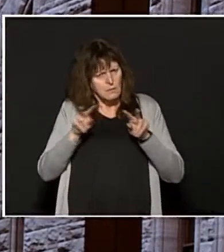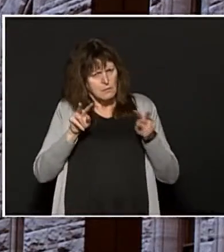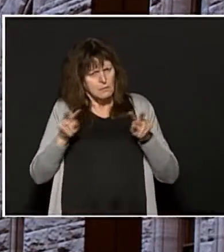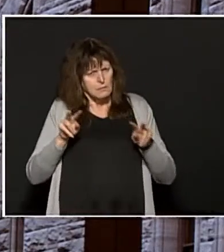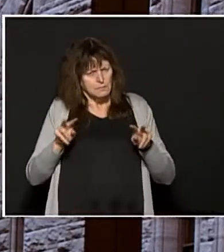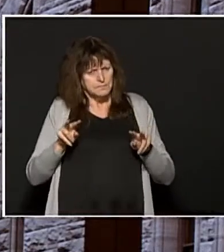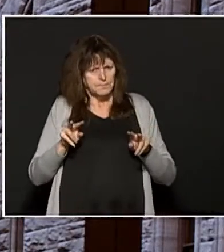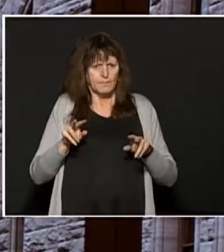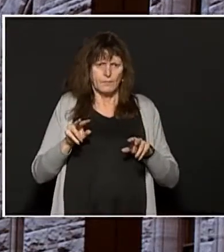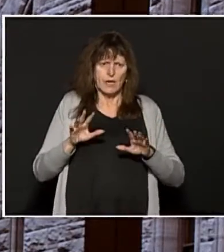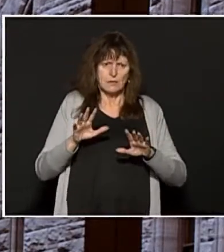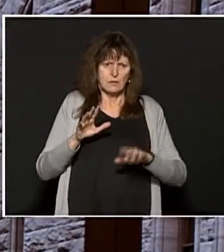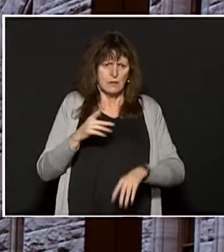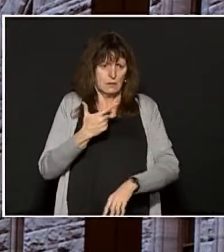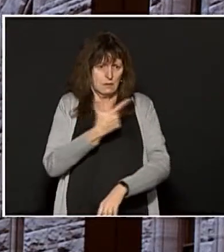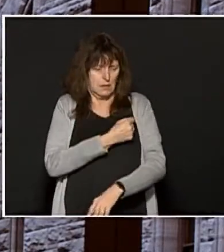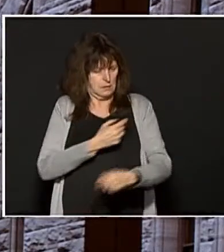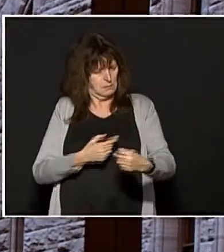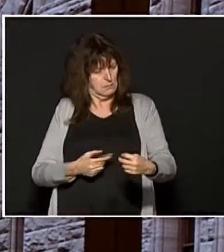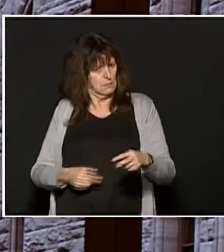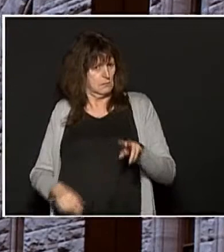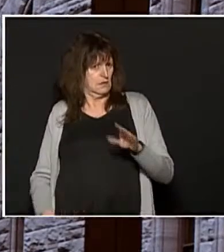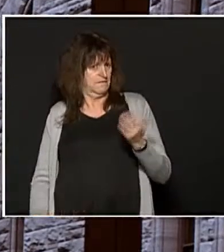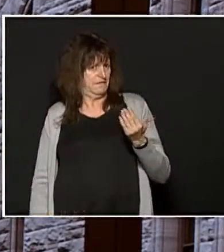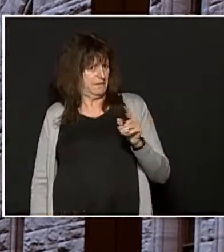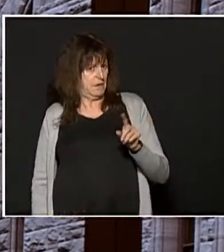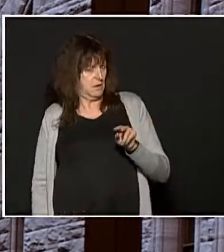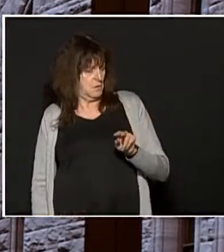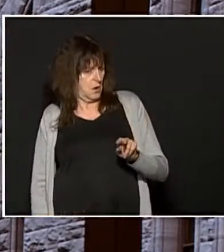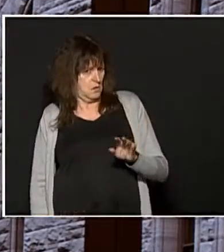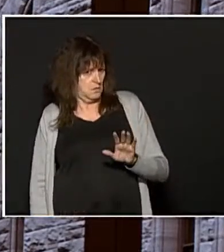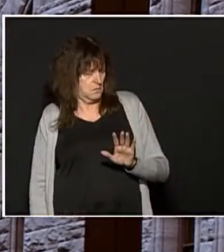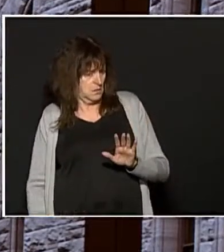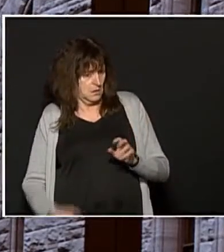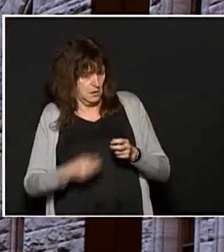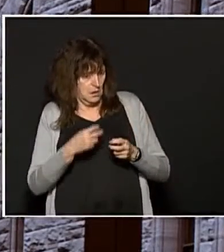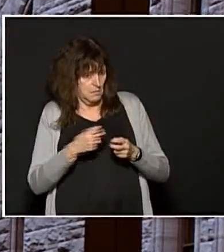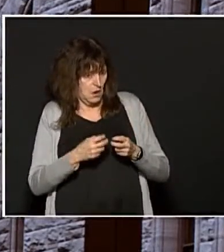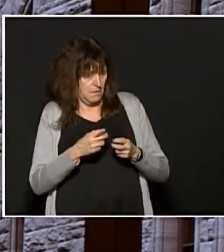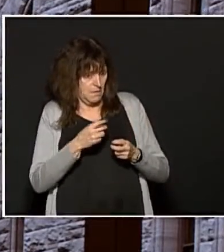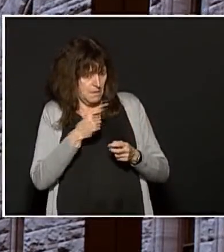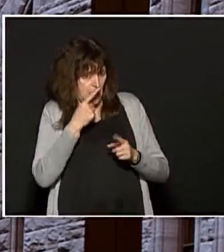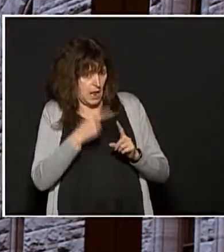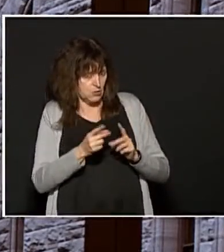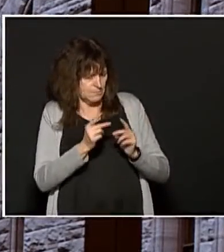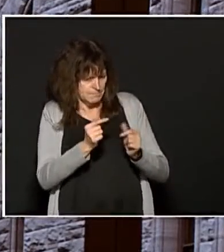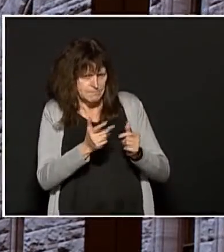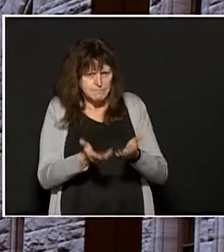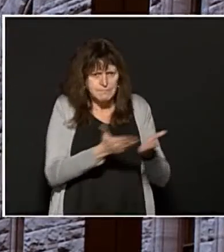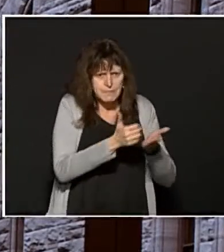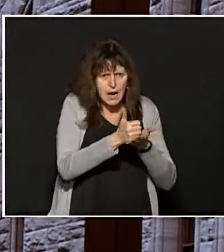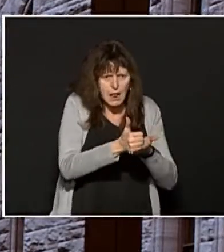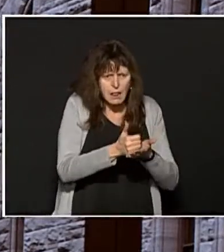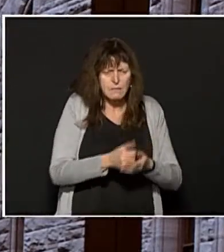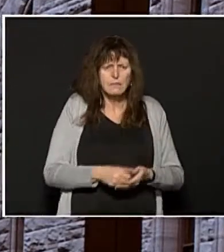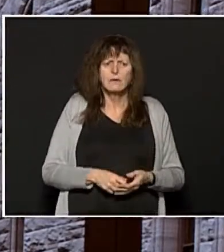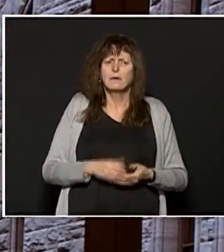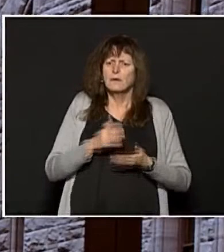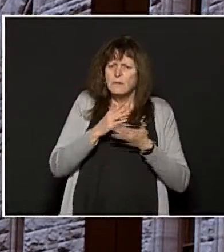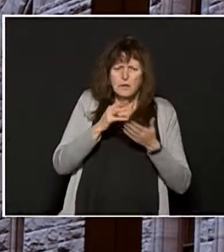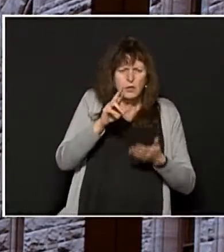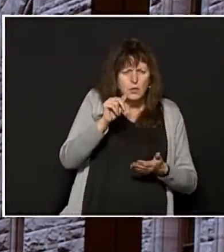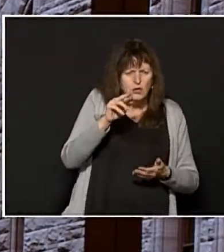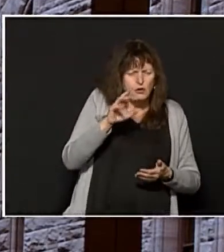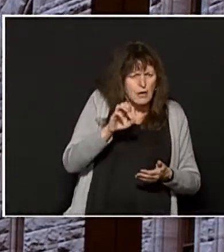there's a problem, we can handle and deal with that as quickly as we can. There are the more rare, severe ones that you've heard with some vaccines, and we want to monitor